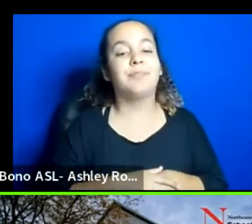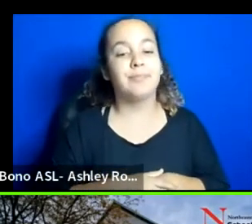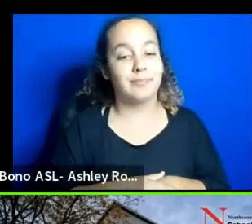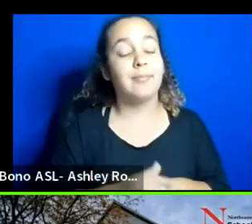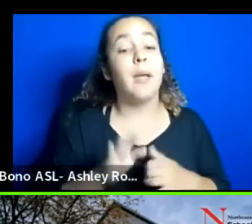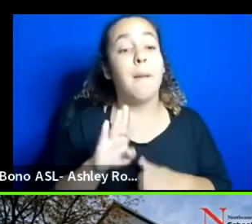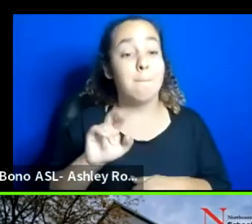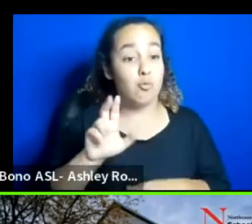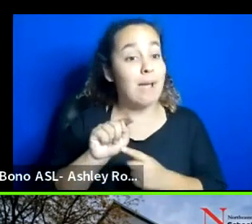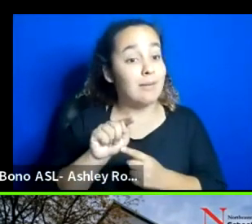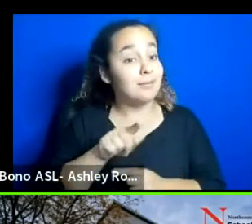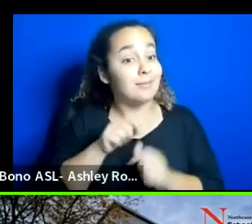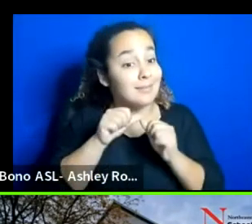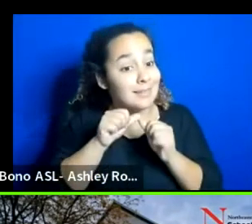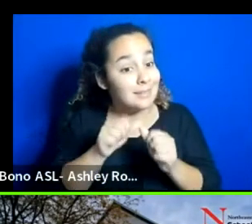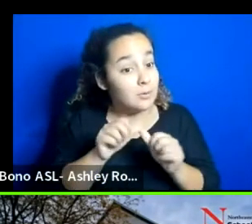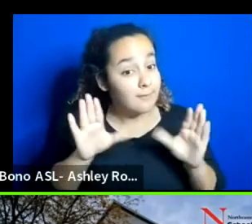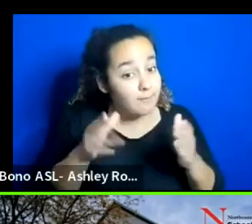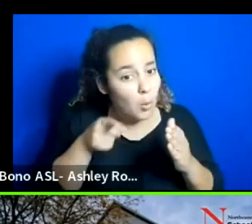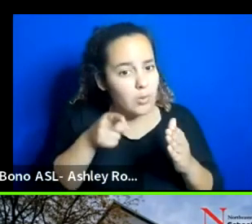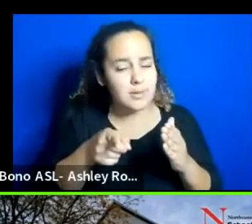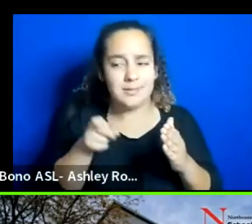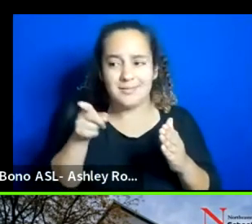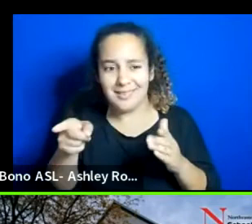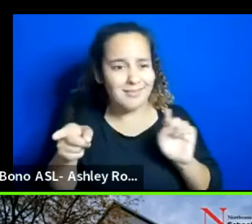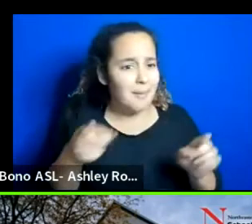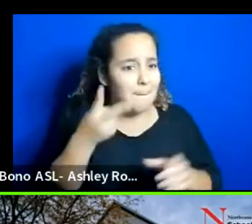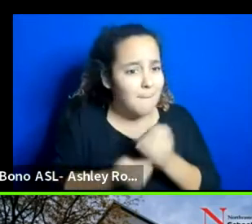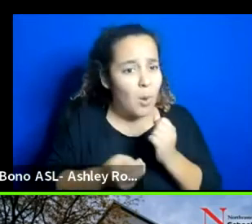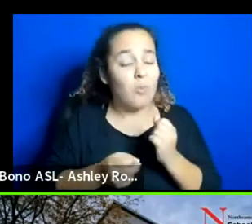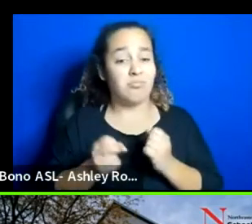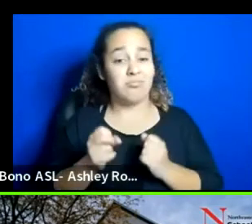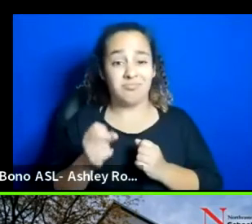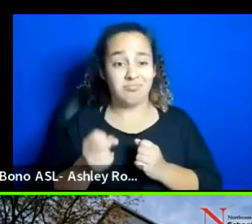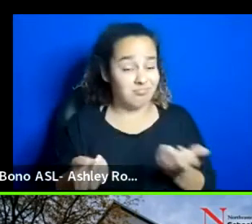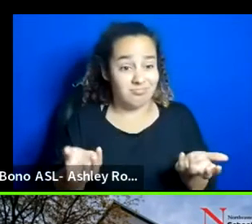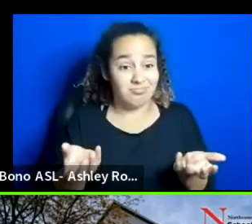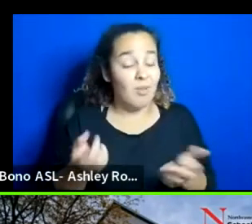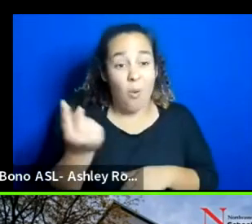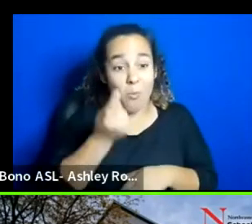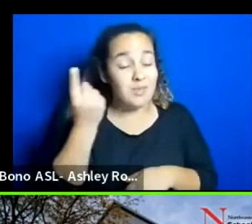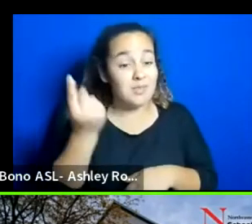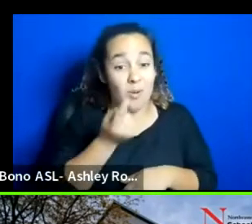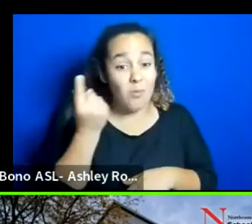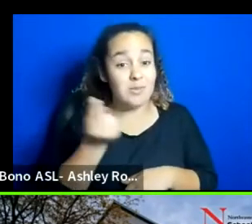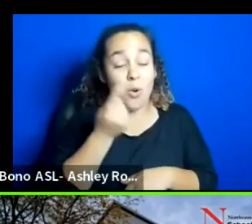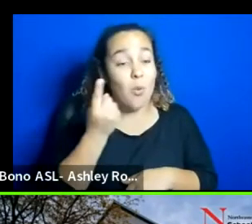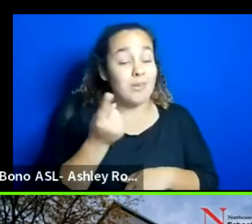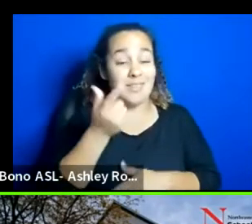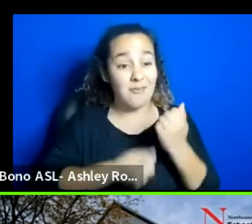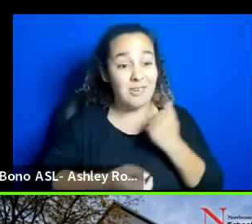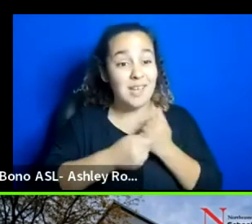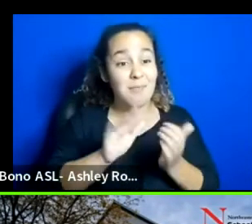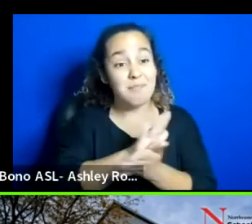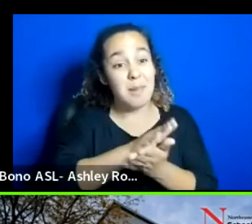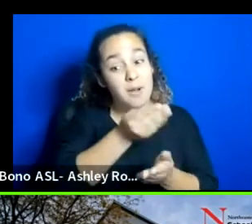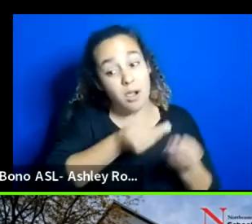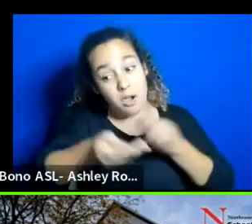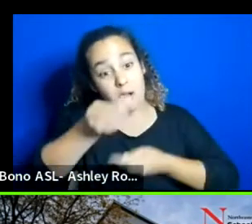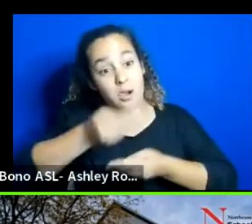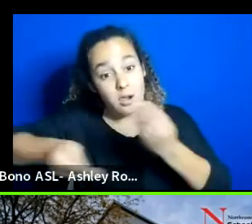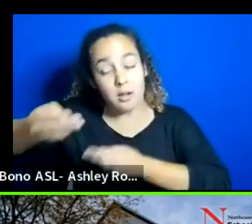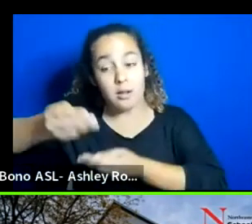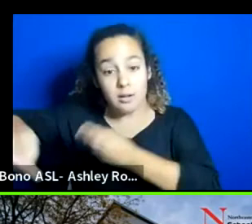on those paper flows passing from hand to hand, and always in each transfer, both in the written agreements and